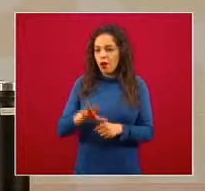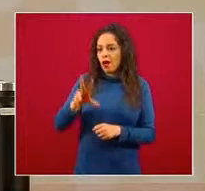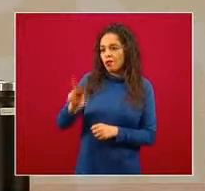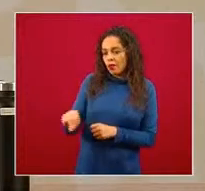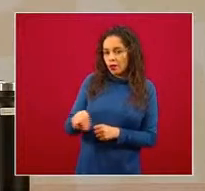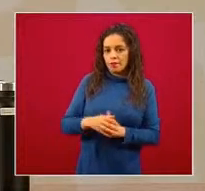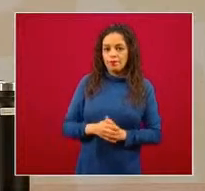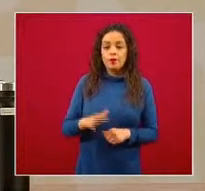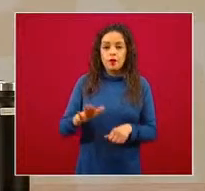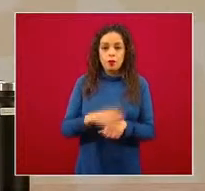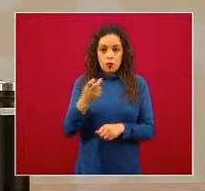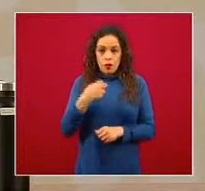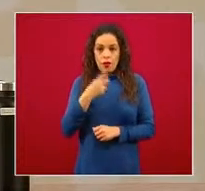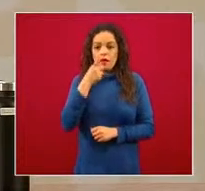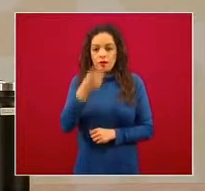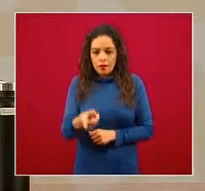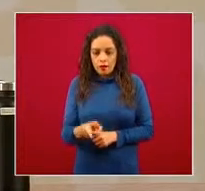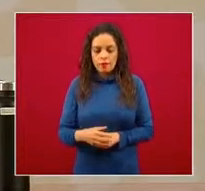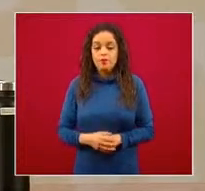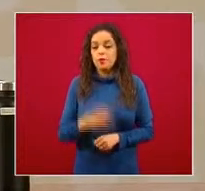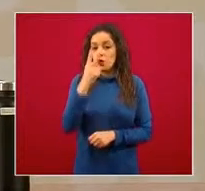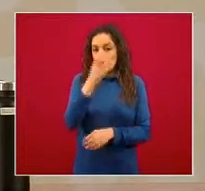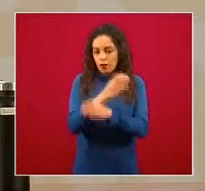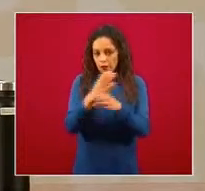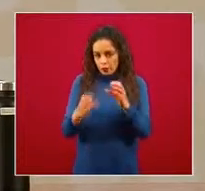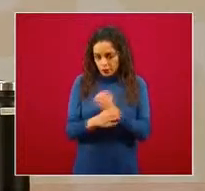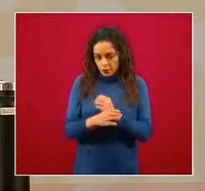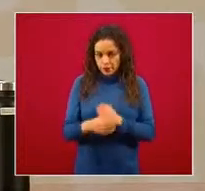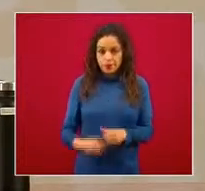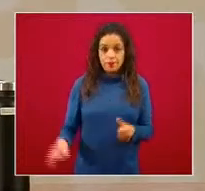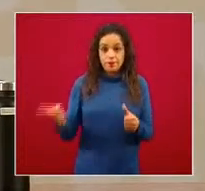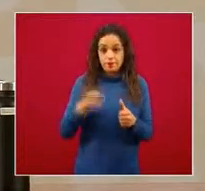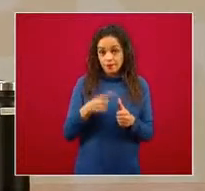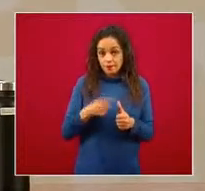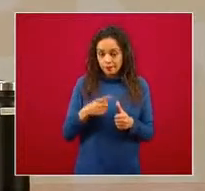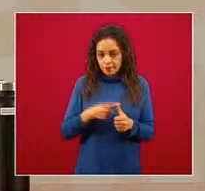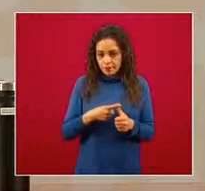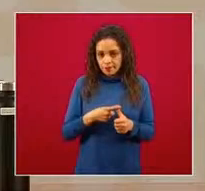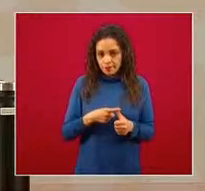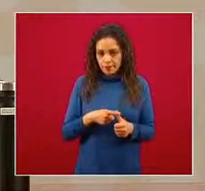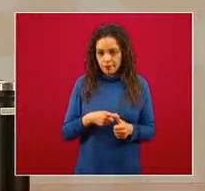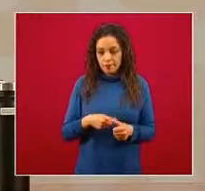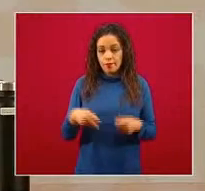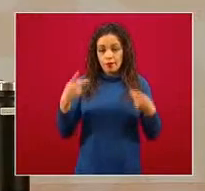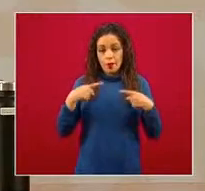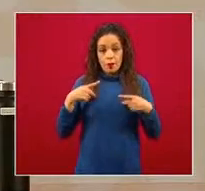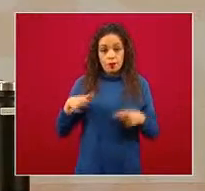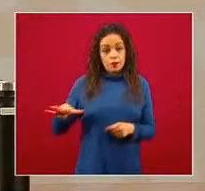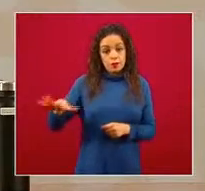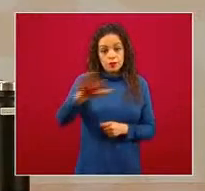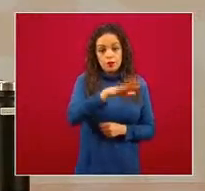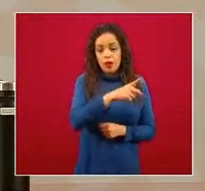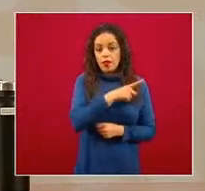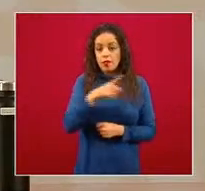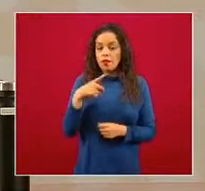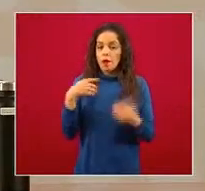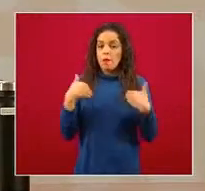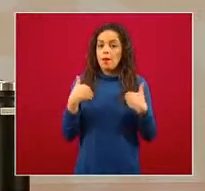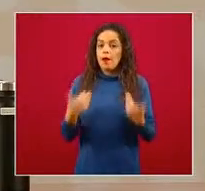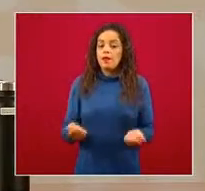still pending as to fulfill two purposes. Number one,